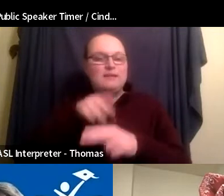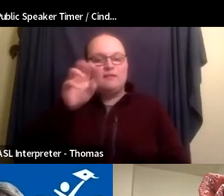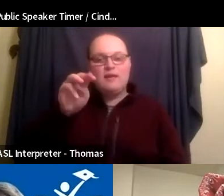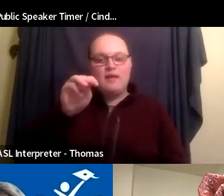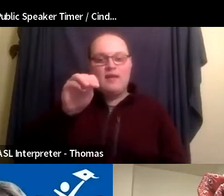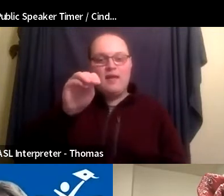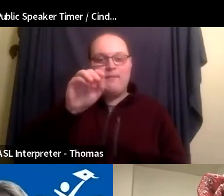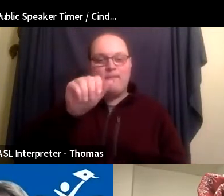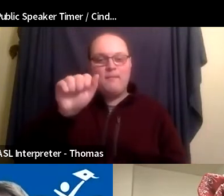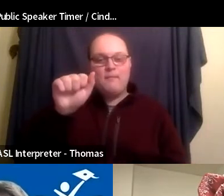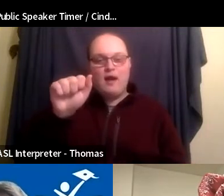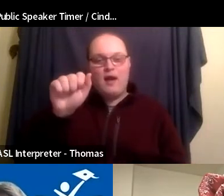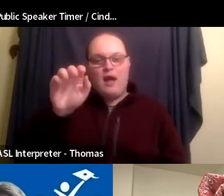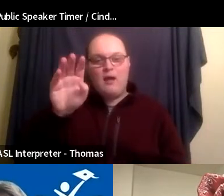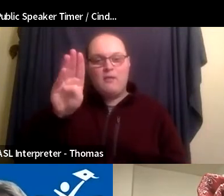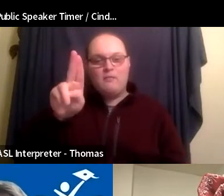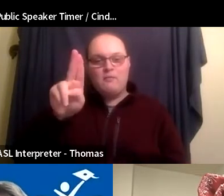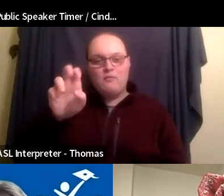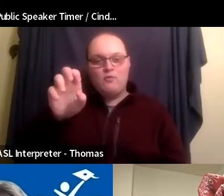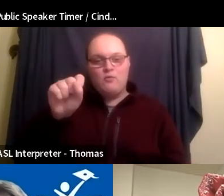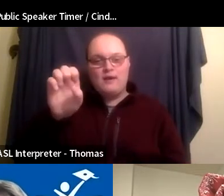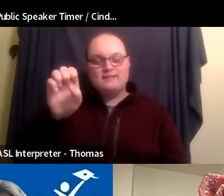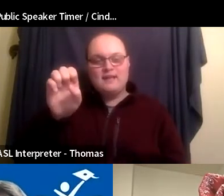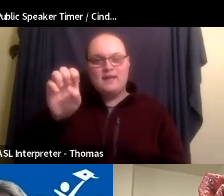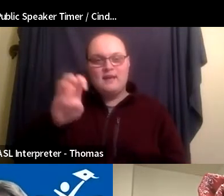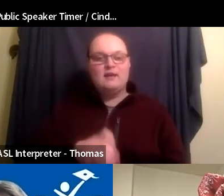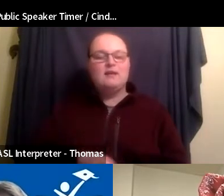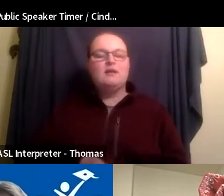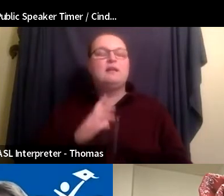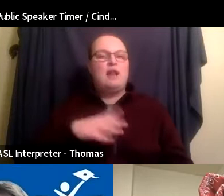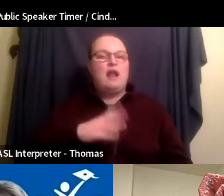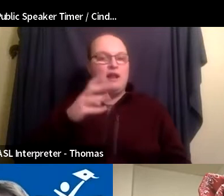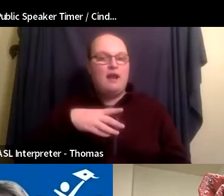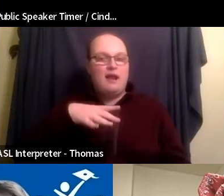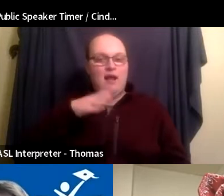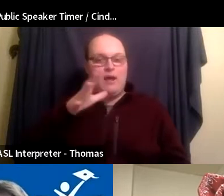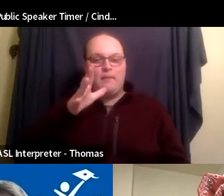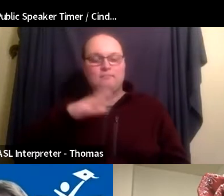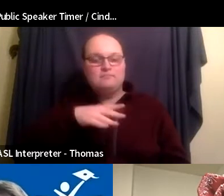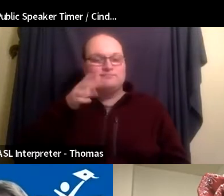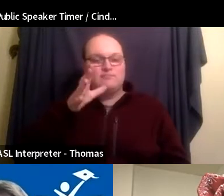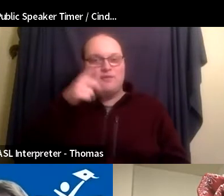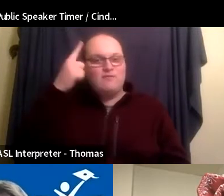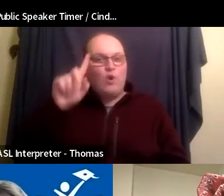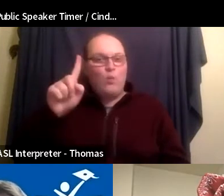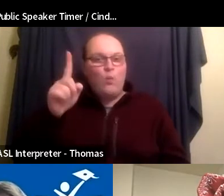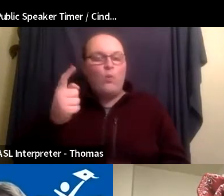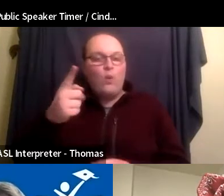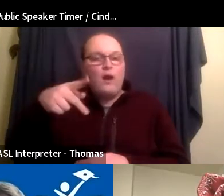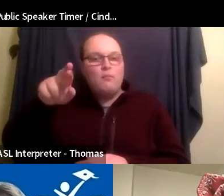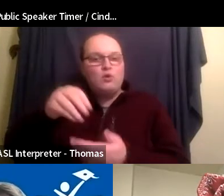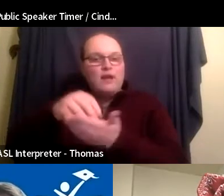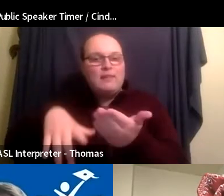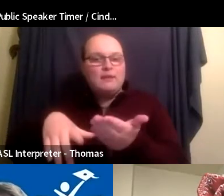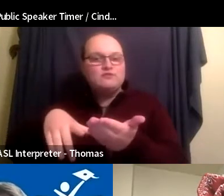Mabuese Iwunoge Nwabinele. I am a parent to one of the Pointer Ridge Elementary